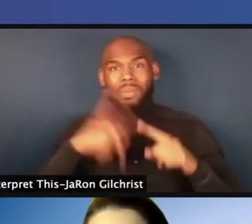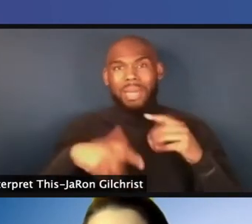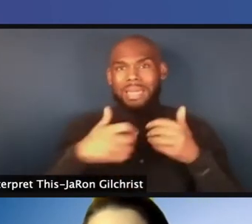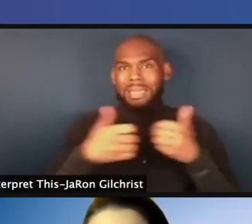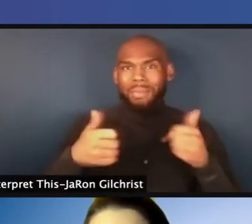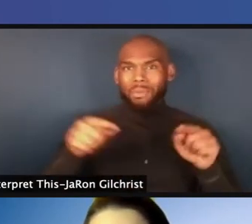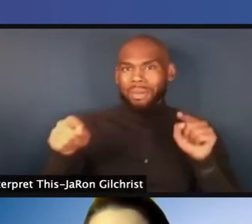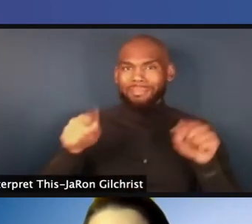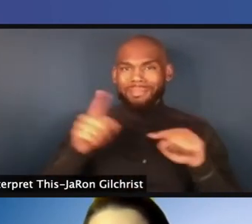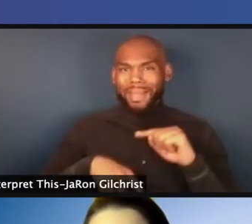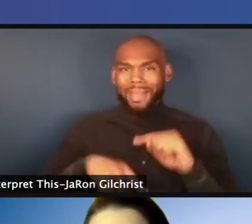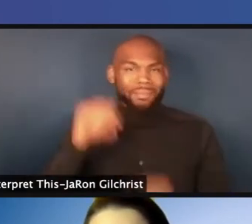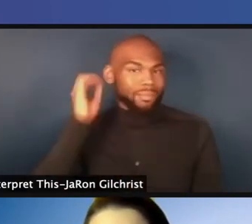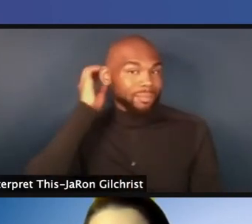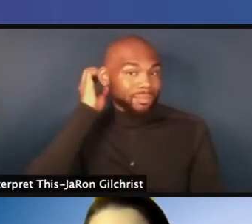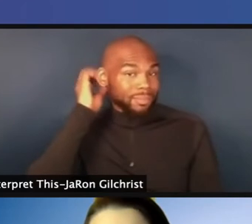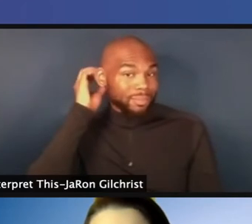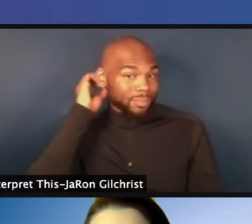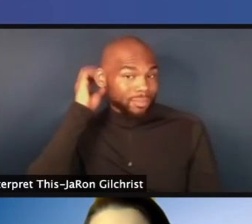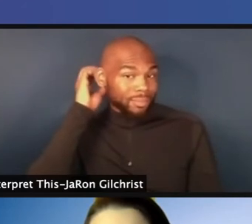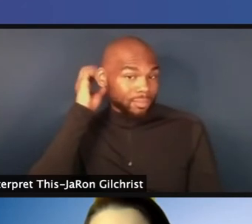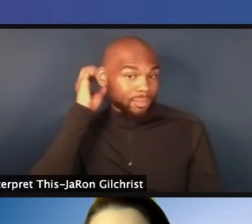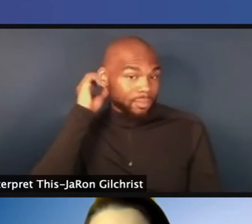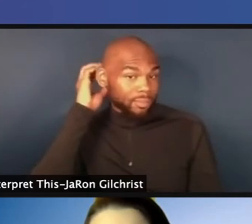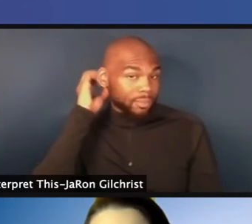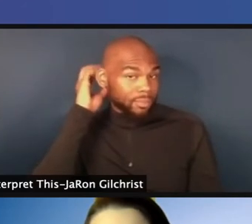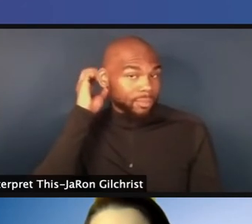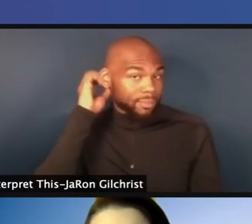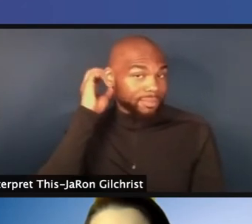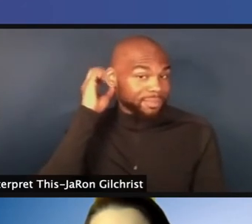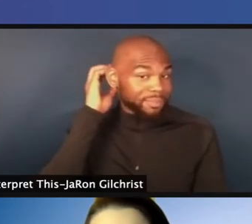other. I just wanted to sort of